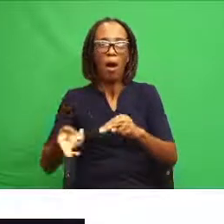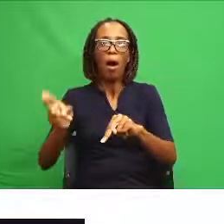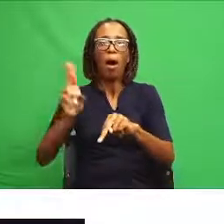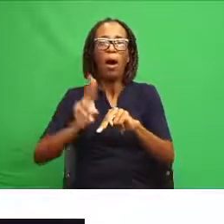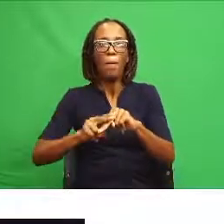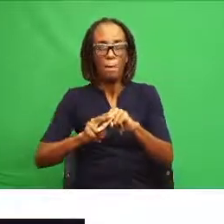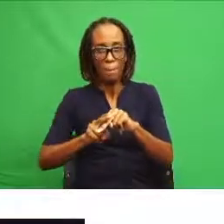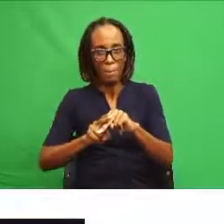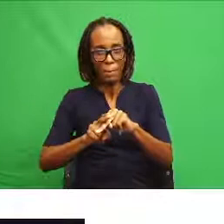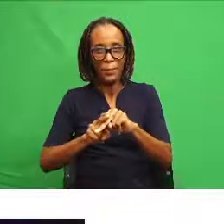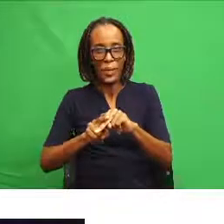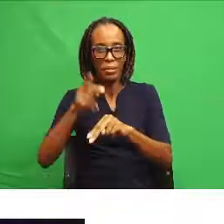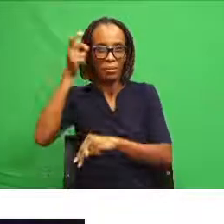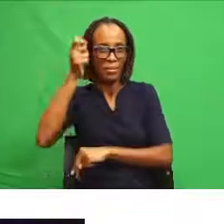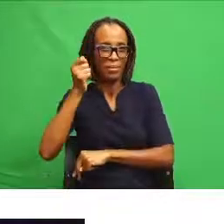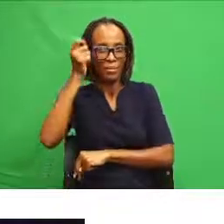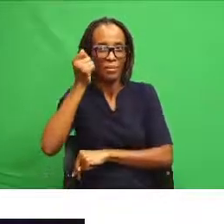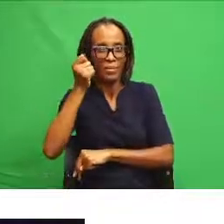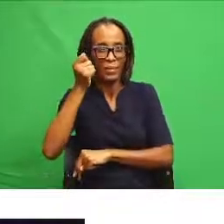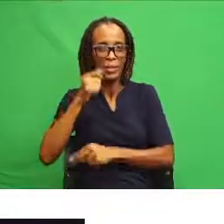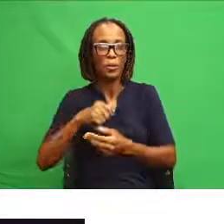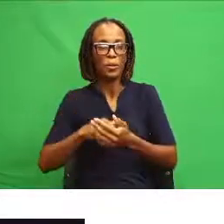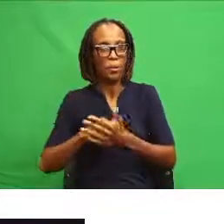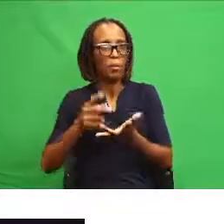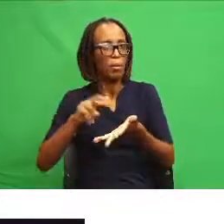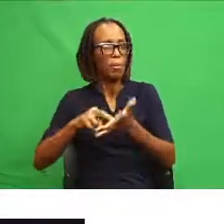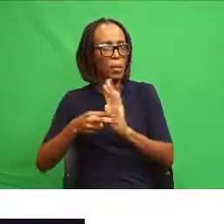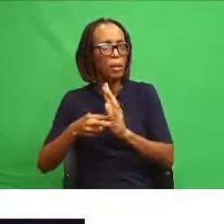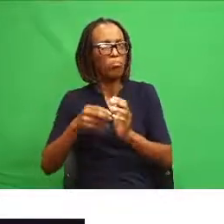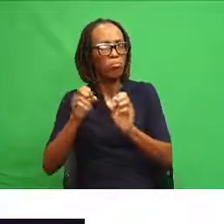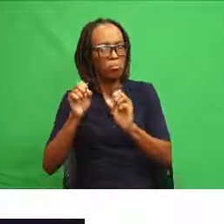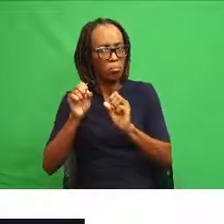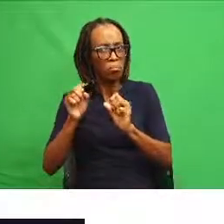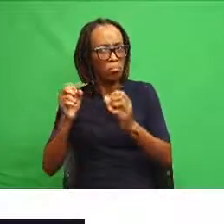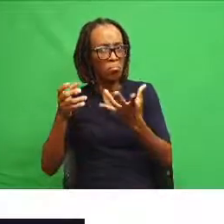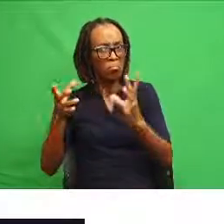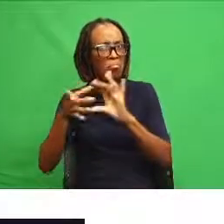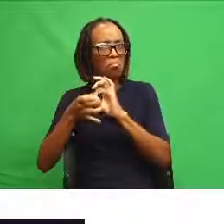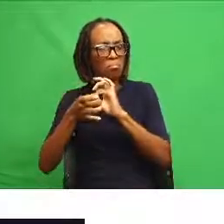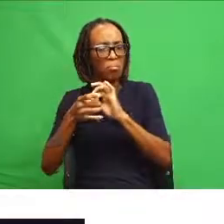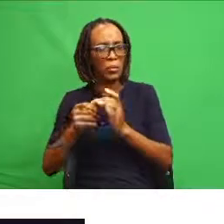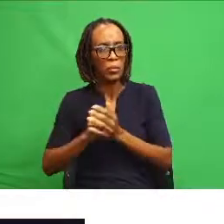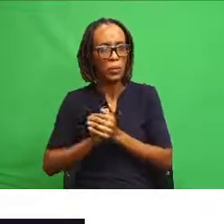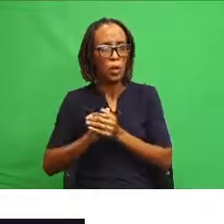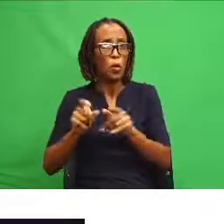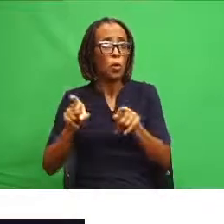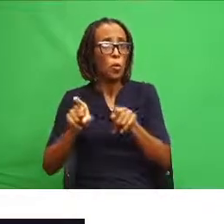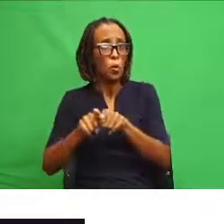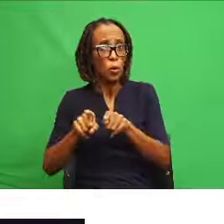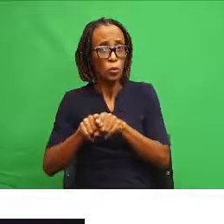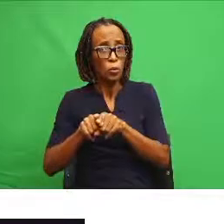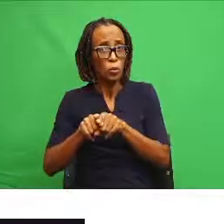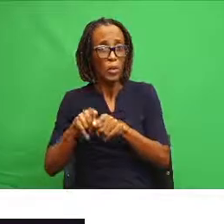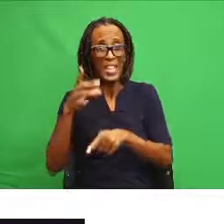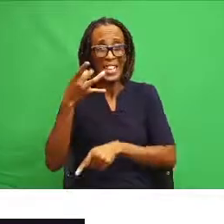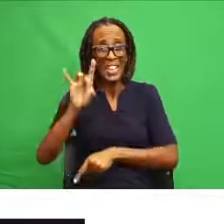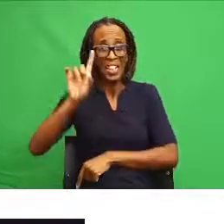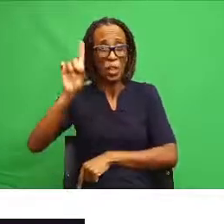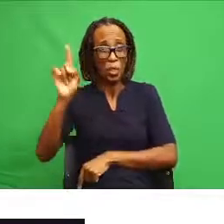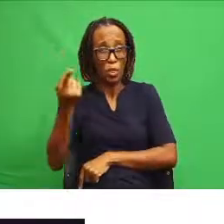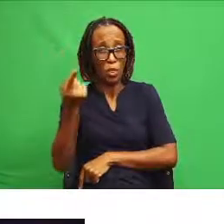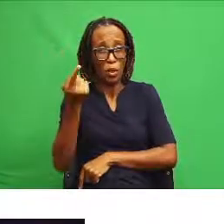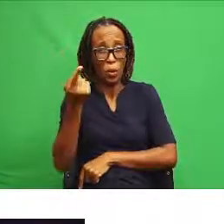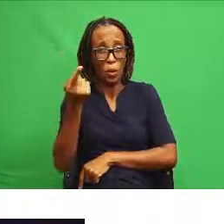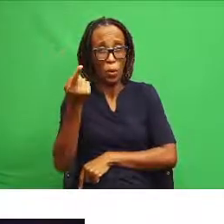value of the senior citizens pension. So there is a relation there. Furthermore, of the